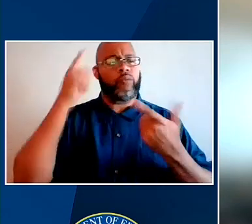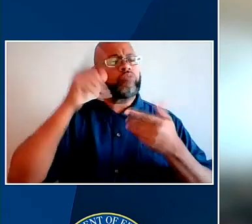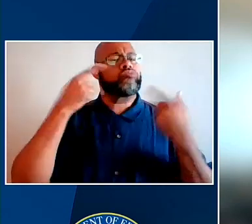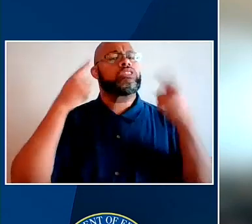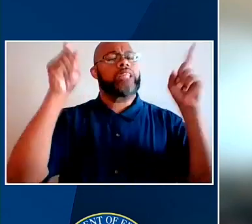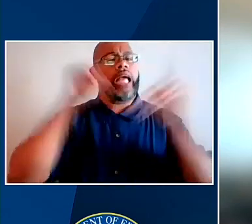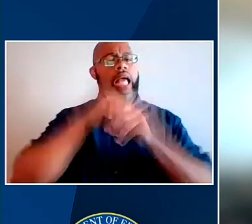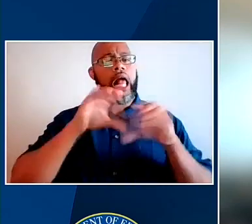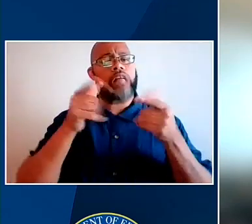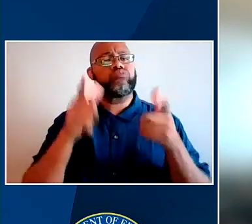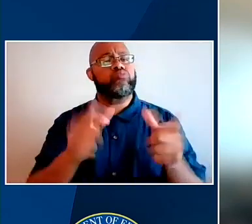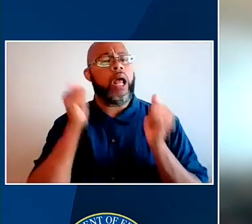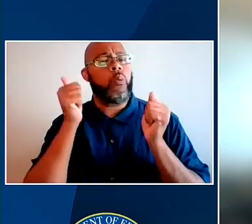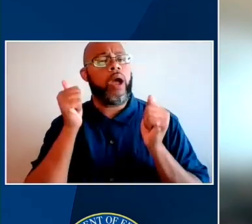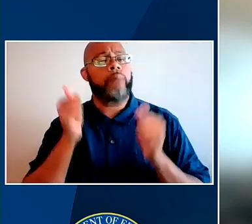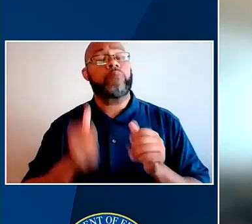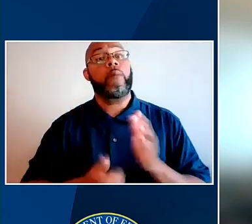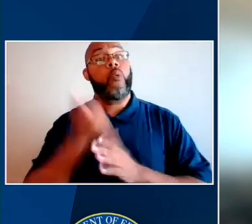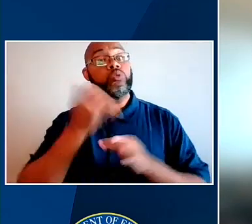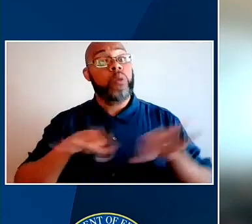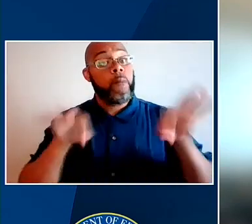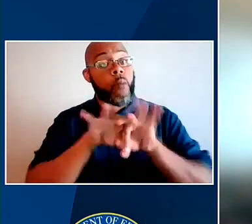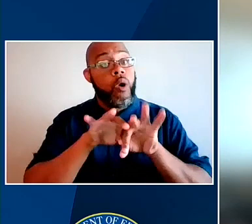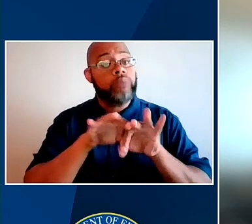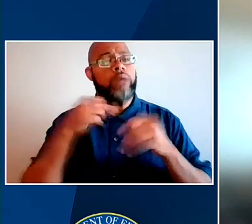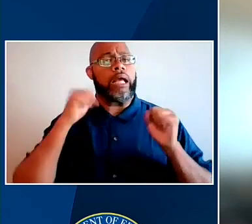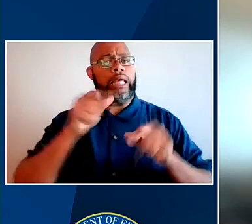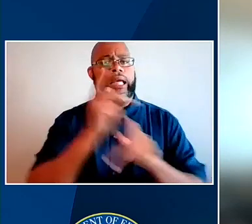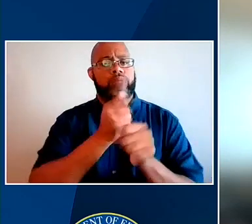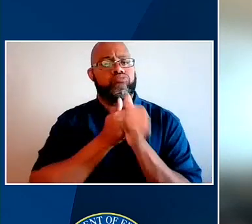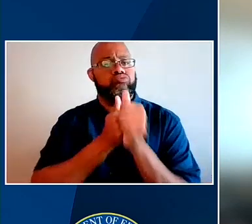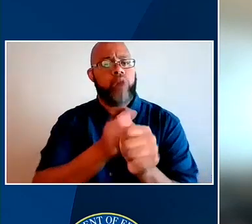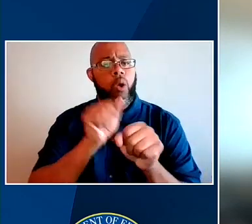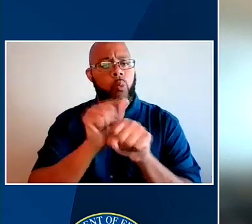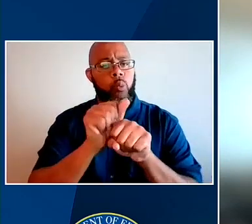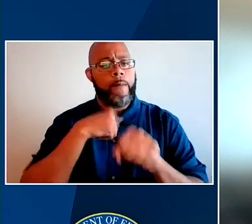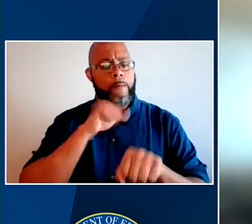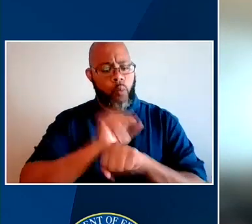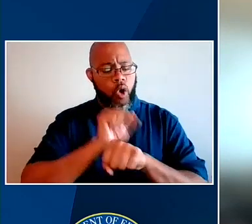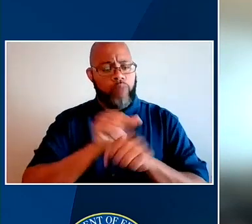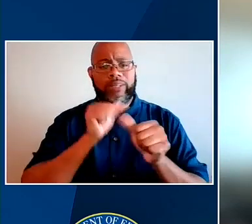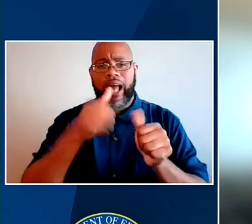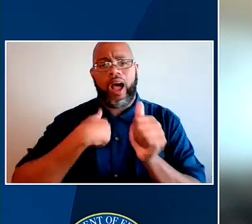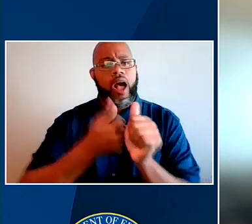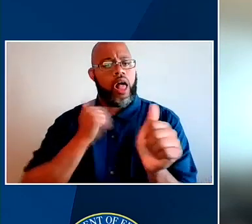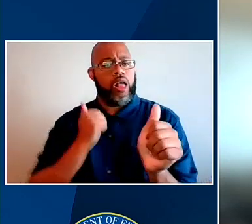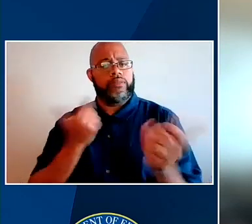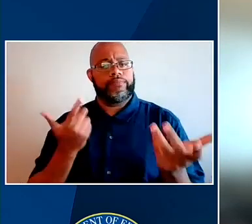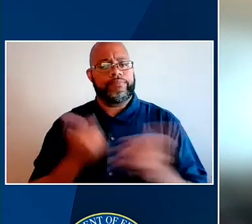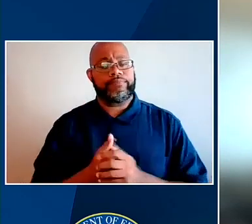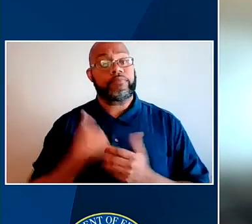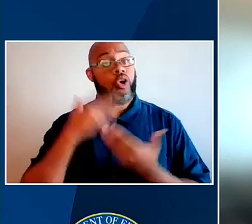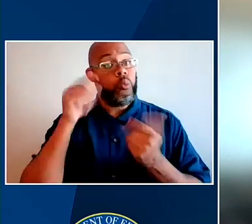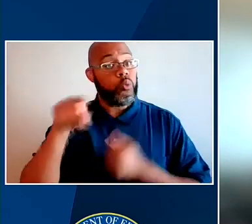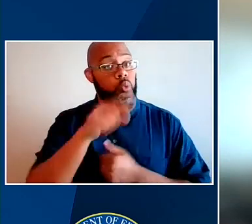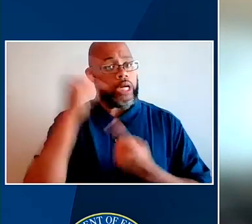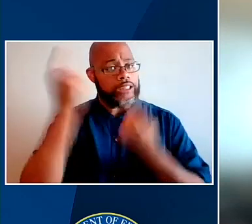away. And most importantly, it allows me to stay on track with my assignments so I won't fall behind. I hope you will